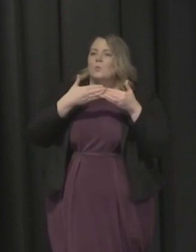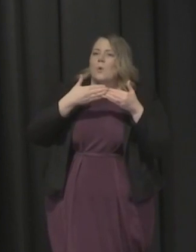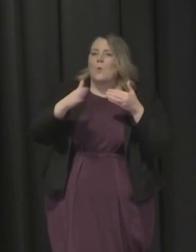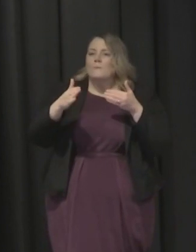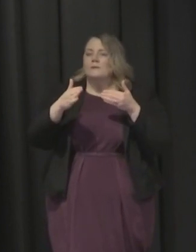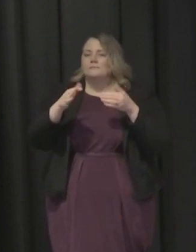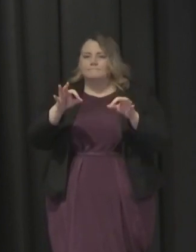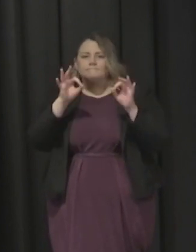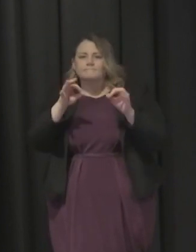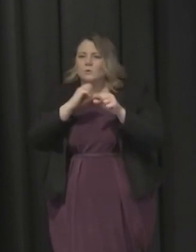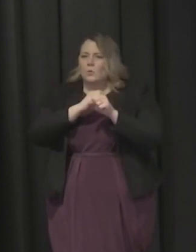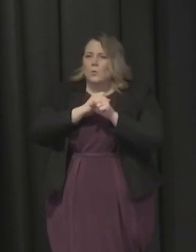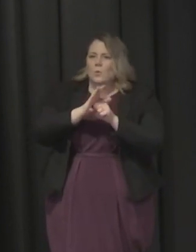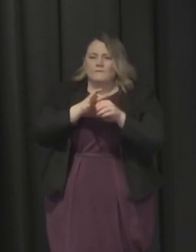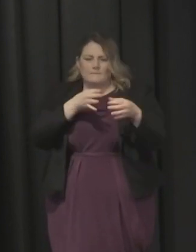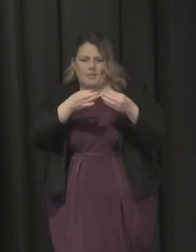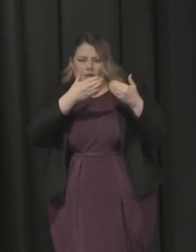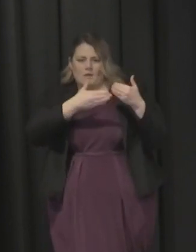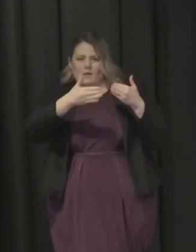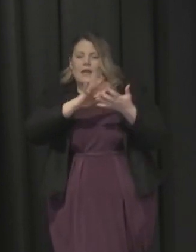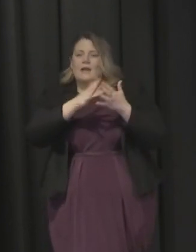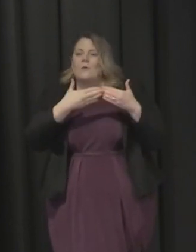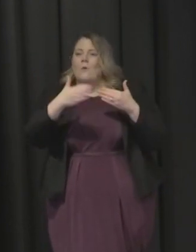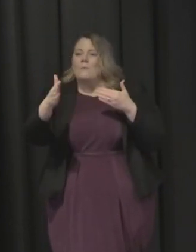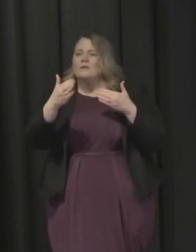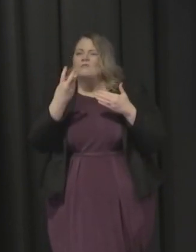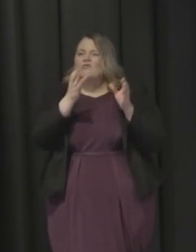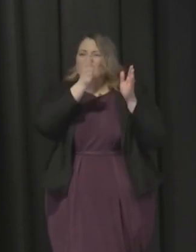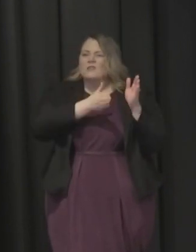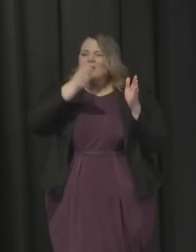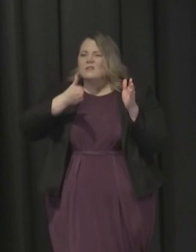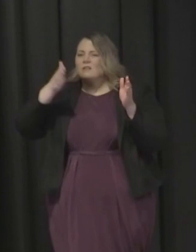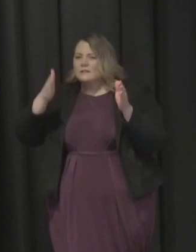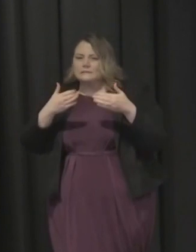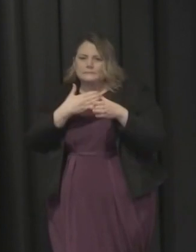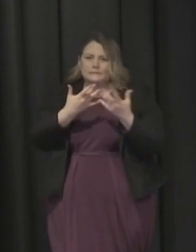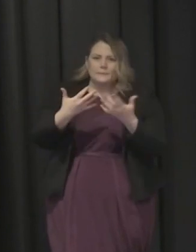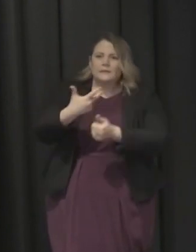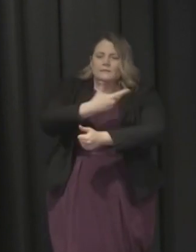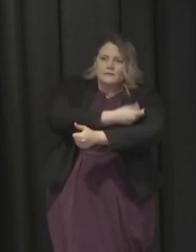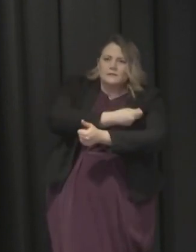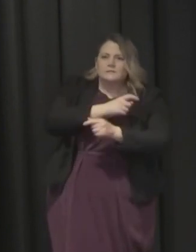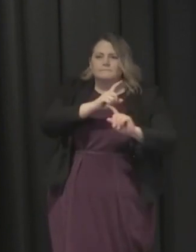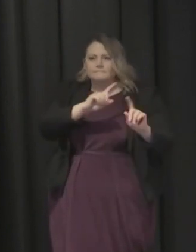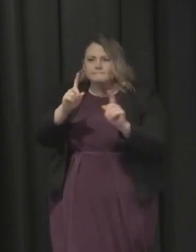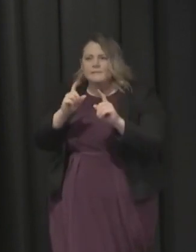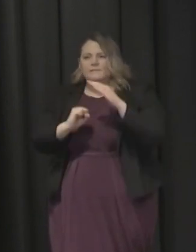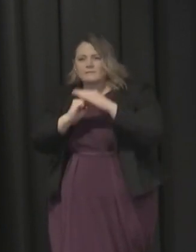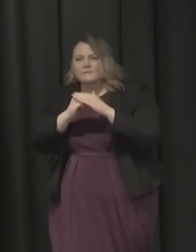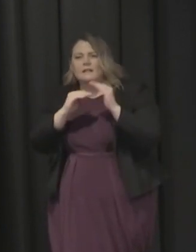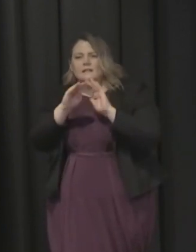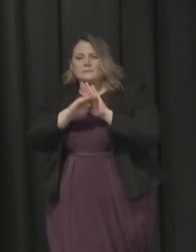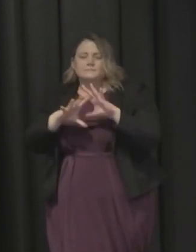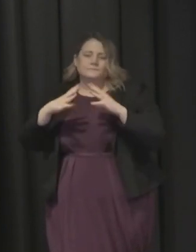exhausting process, but their contribution, their hard work, whether it be employer organisations or